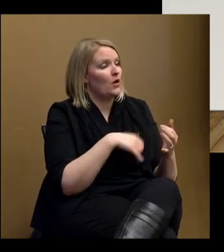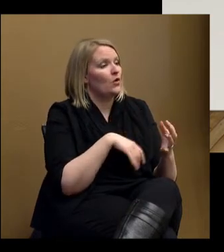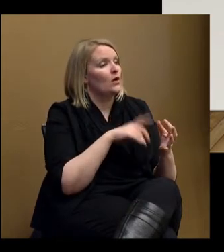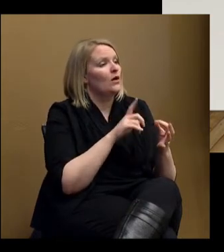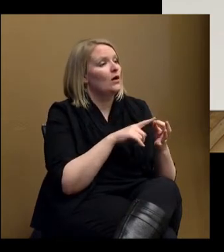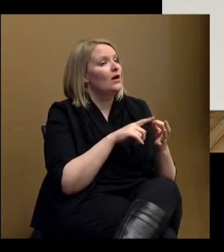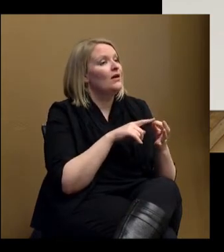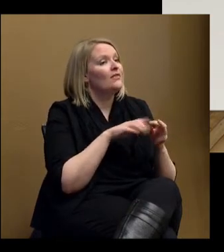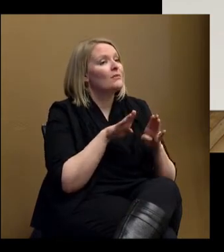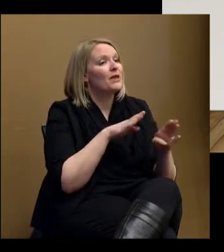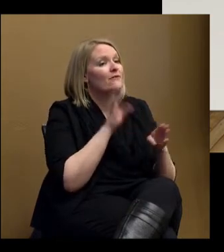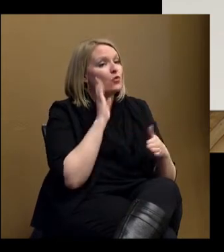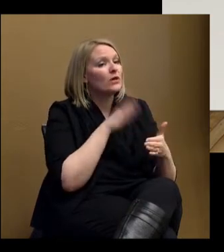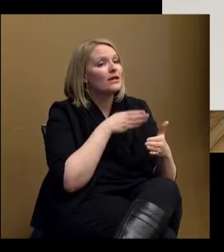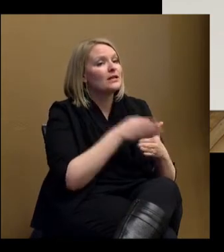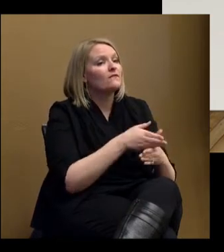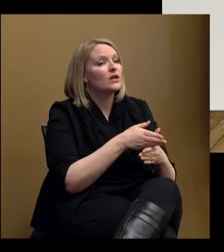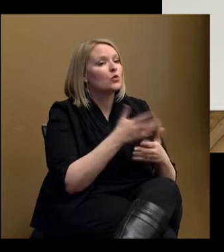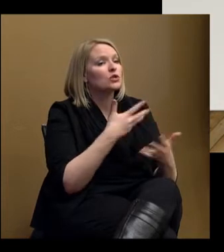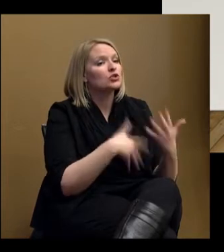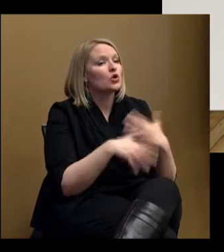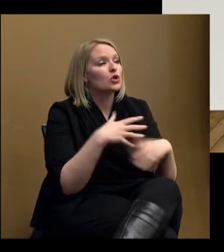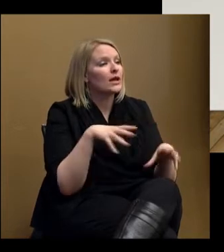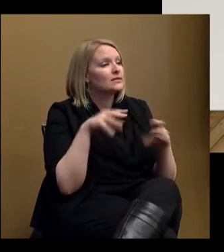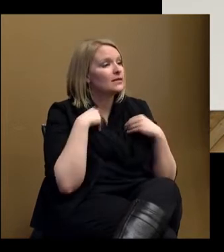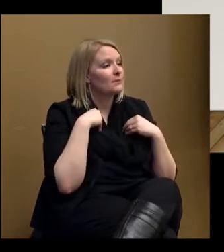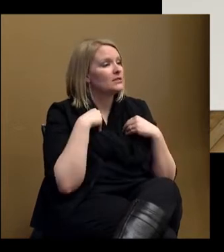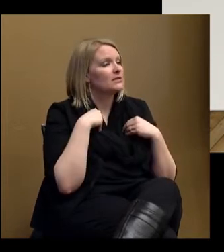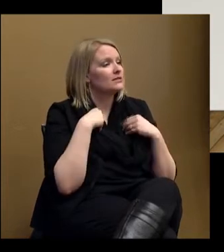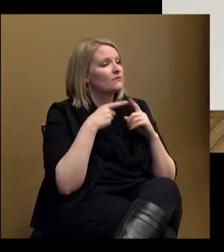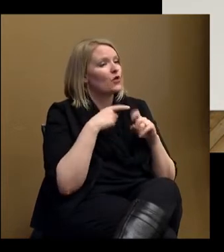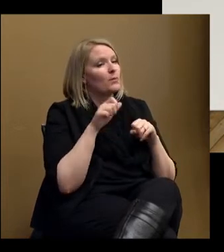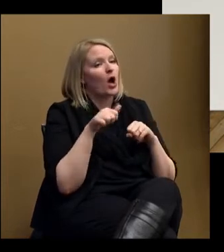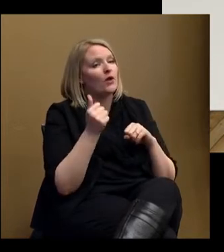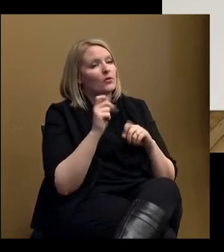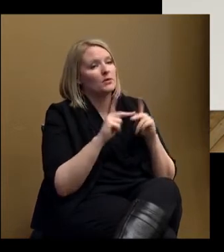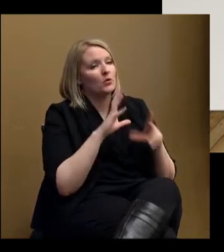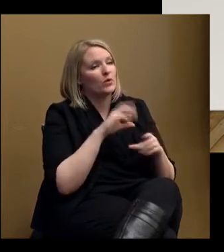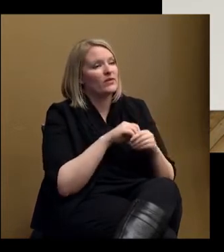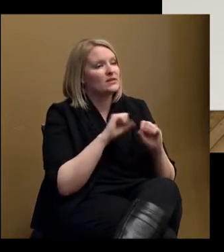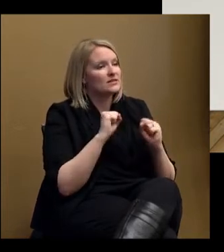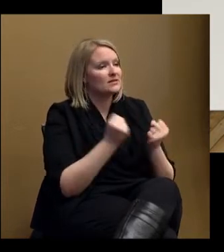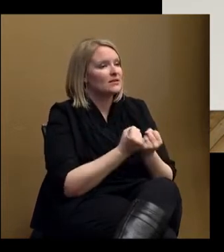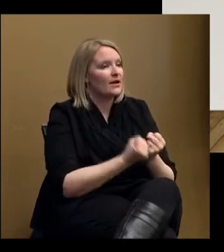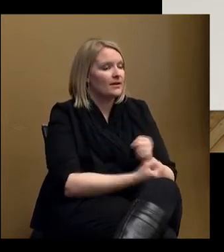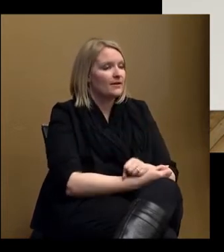the behavior interfere with social acceptance by others in society?